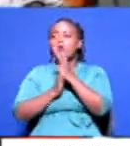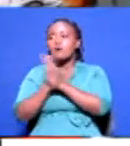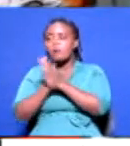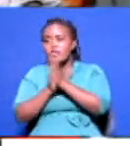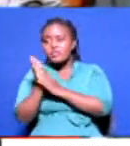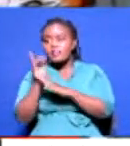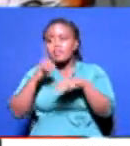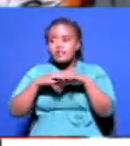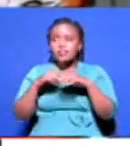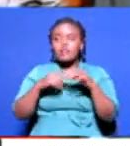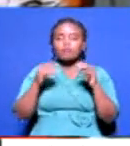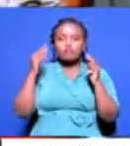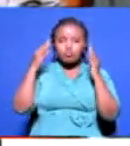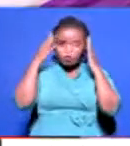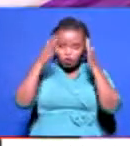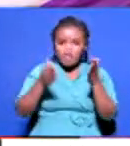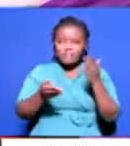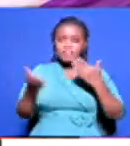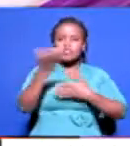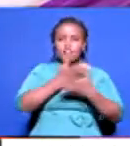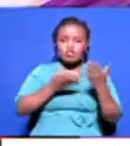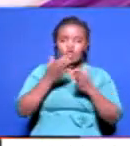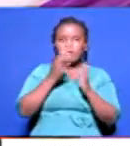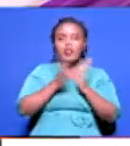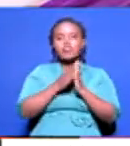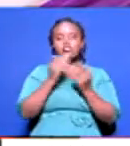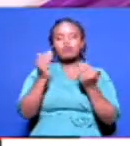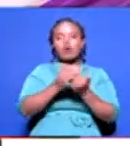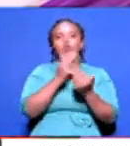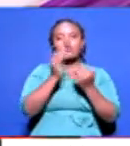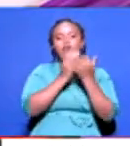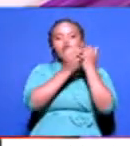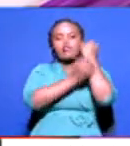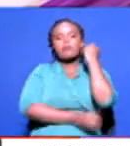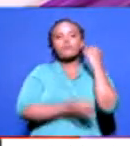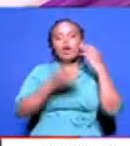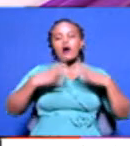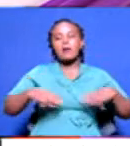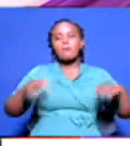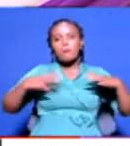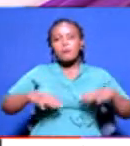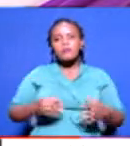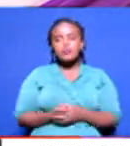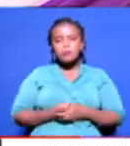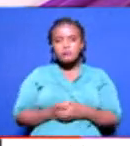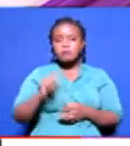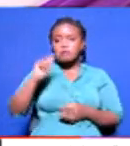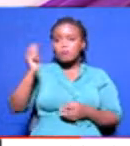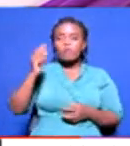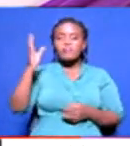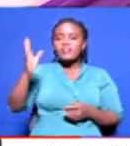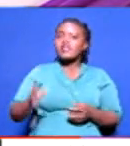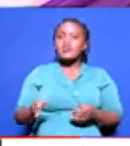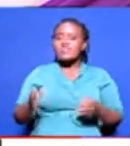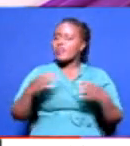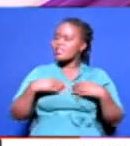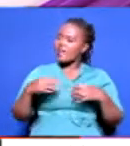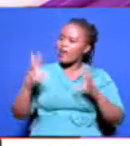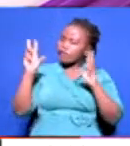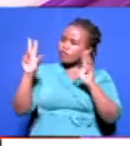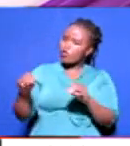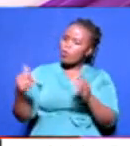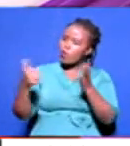of the economy to cushion the poor. Wakenya hawana shida na Wakenya wengine wa kutoka jamii